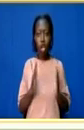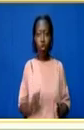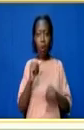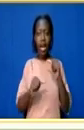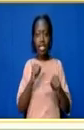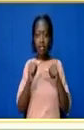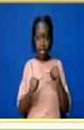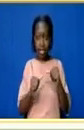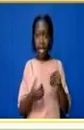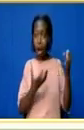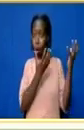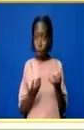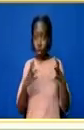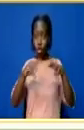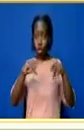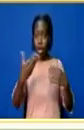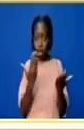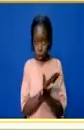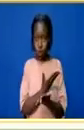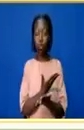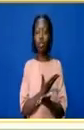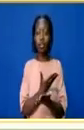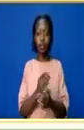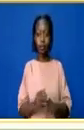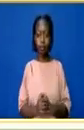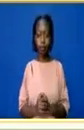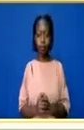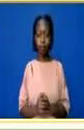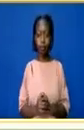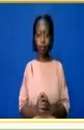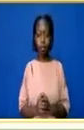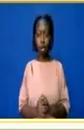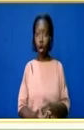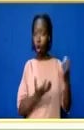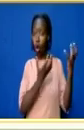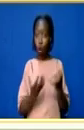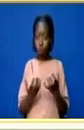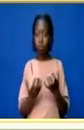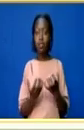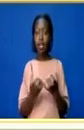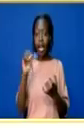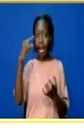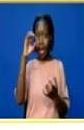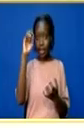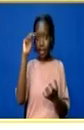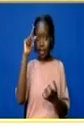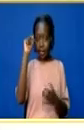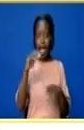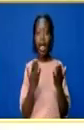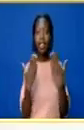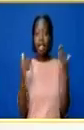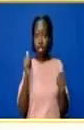are agents. Okay. Of soil erosion. Erosion. Agents, we say these are things that promote or